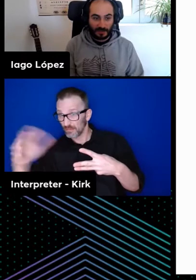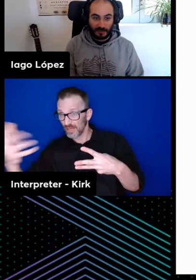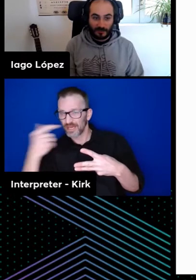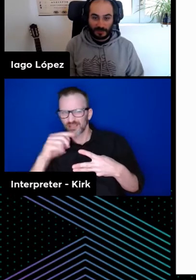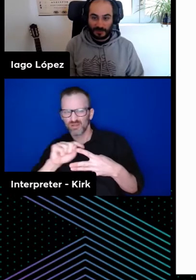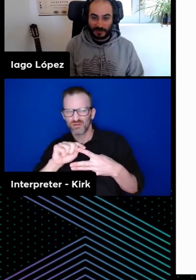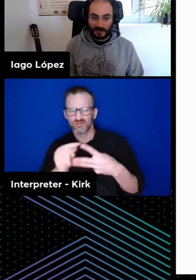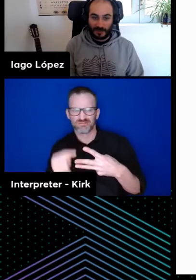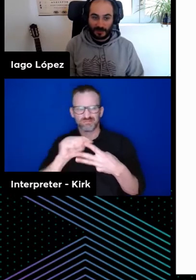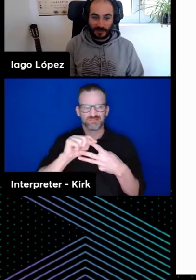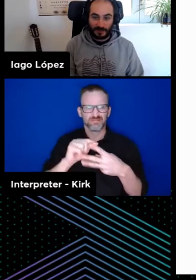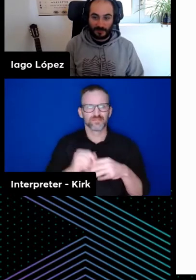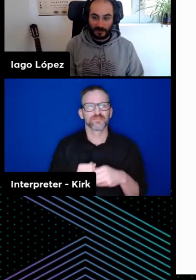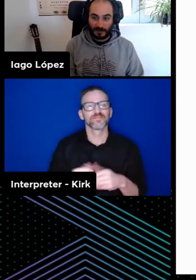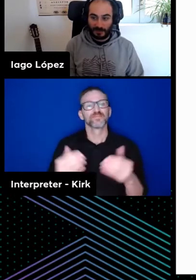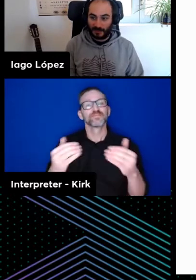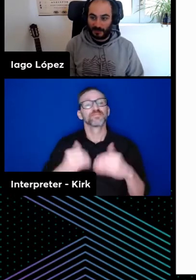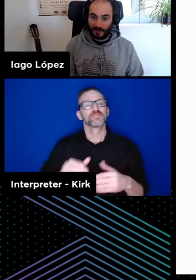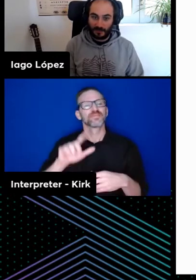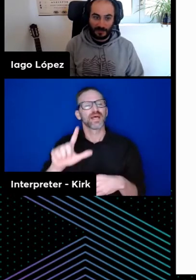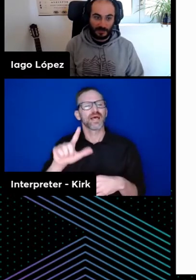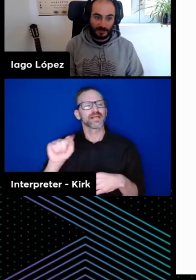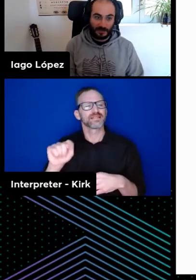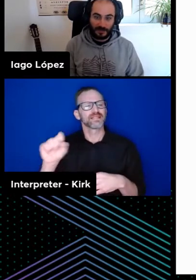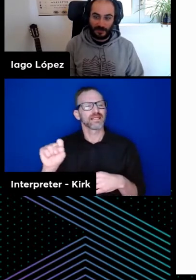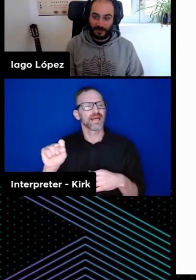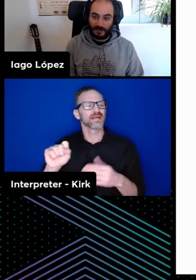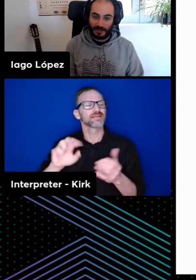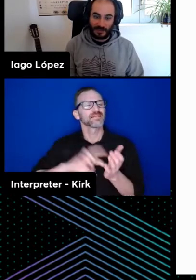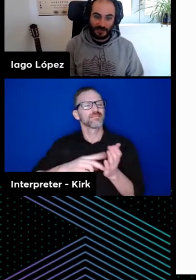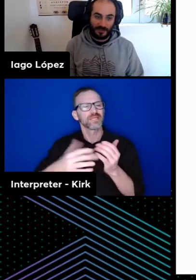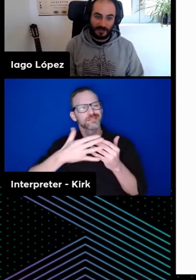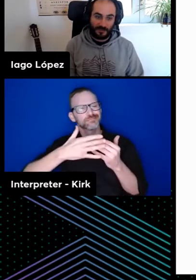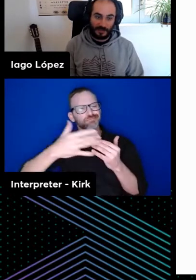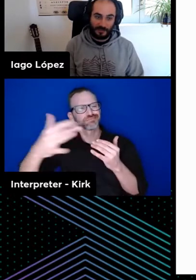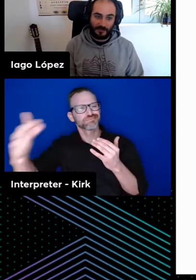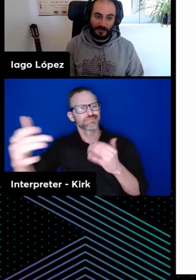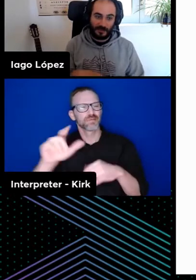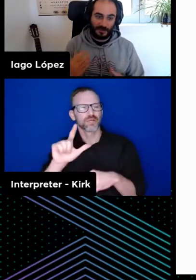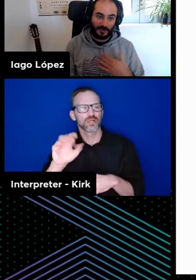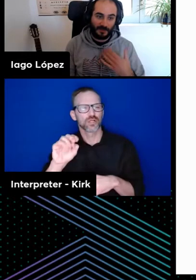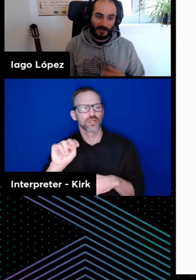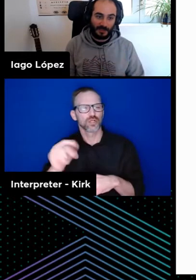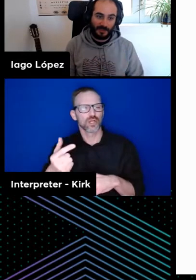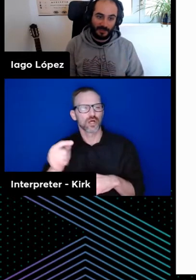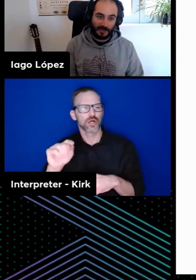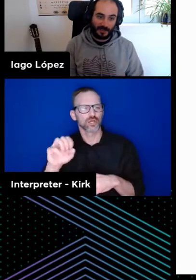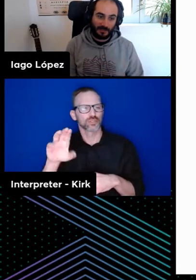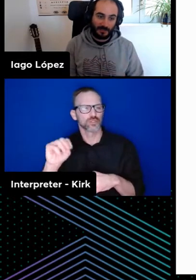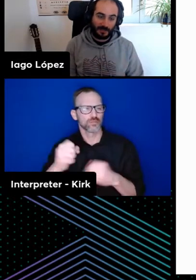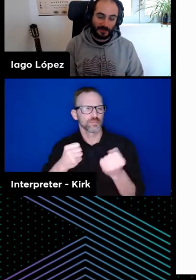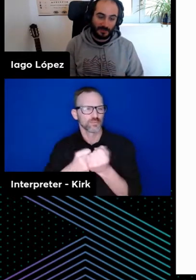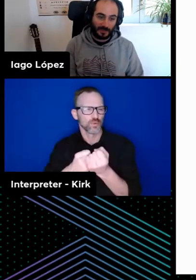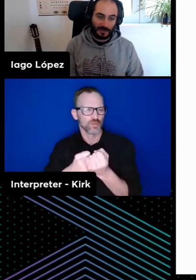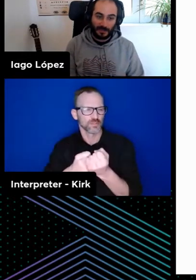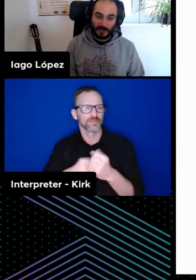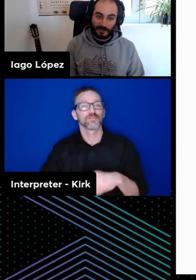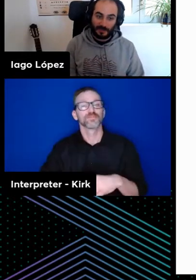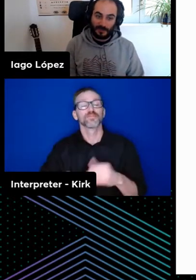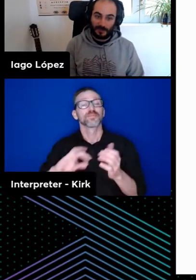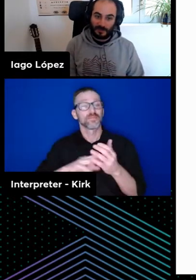channel, which is long-term support. So in here, the changes are more slowly, happen more